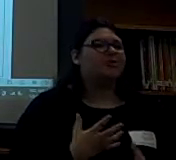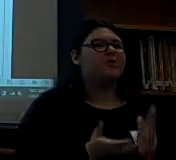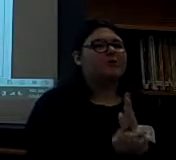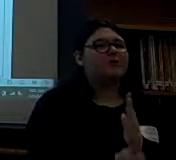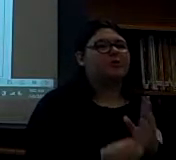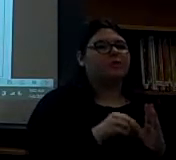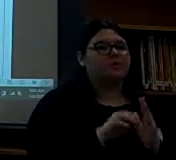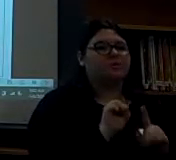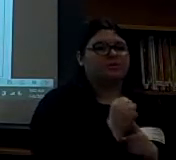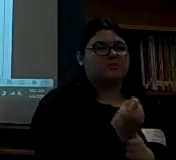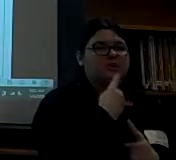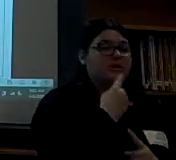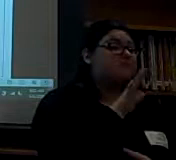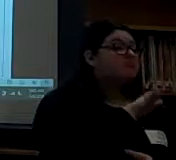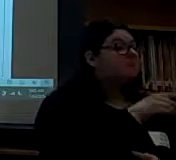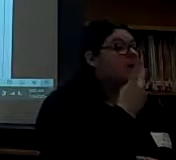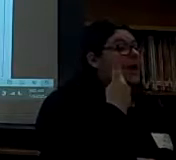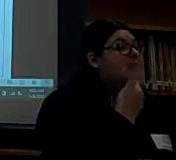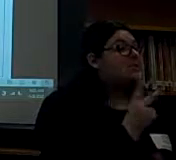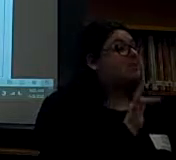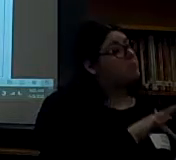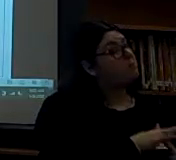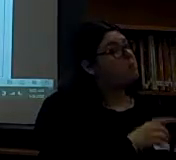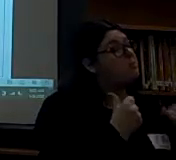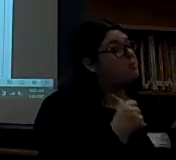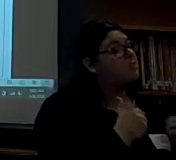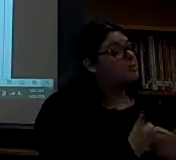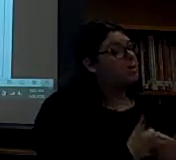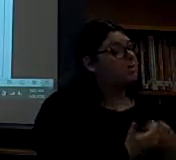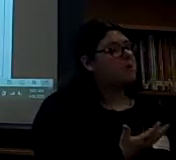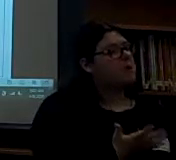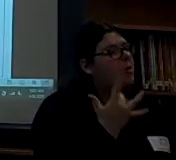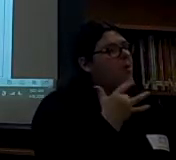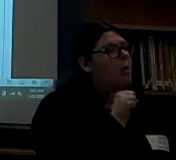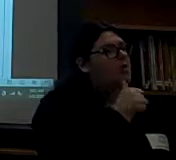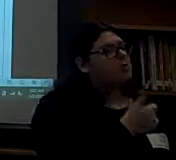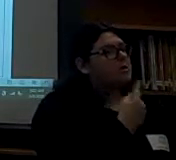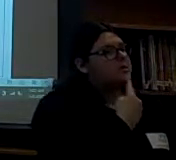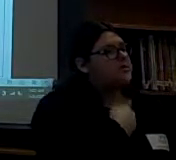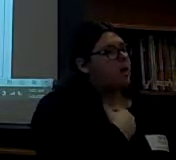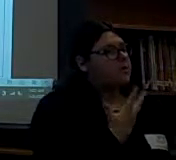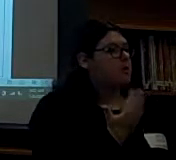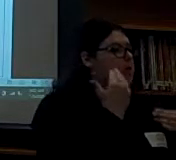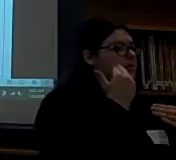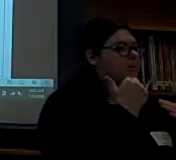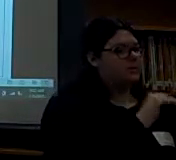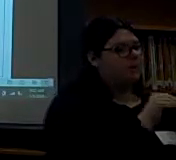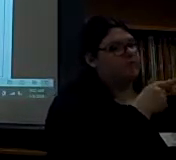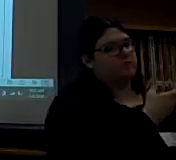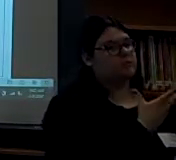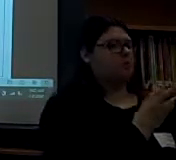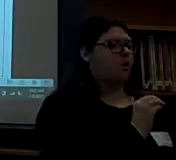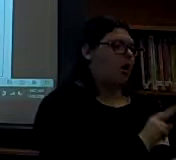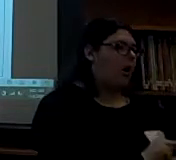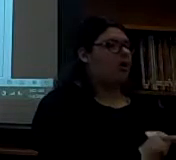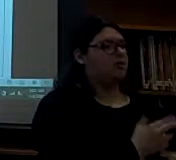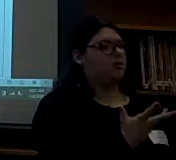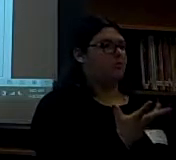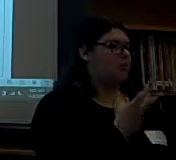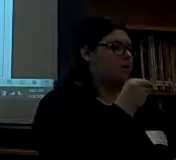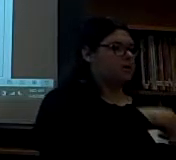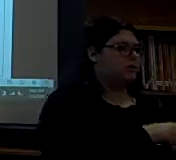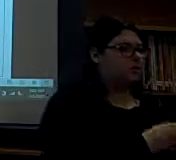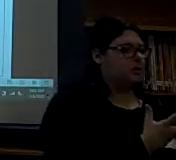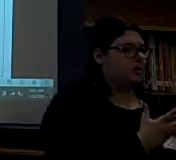this situation would be to say, hey, I see you're right in the middle of playing something. Why don't you tell me about what level you're on and what you got into as you walk to the dinner